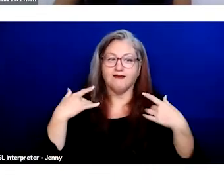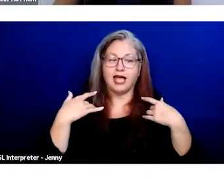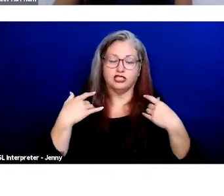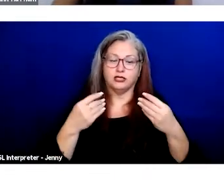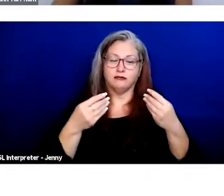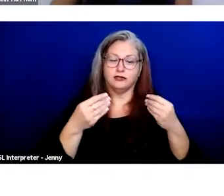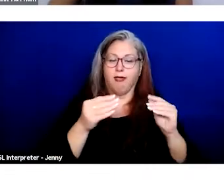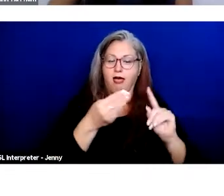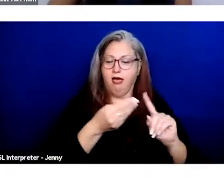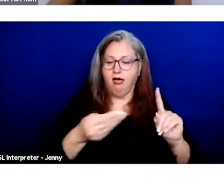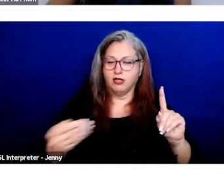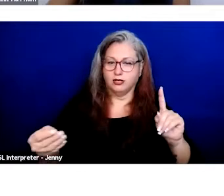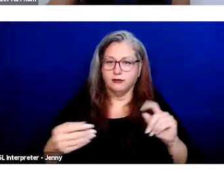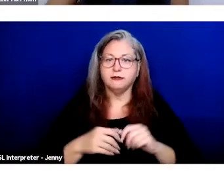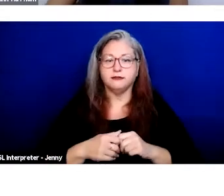Chain.